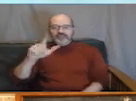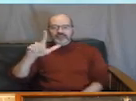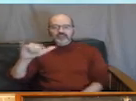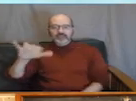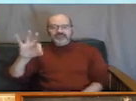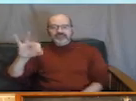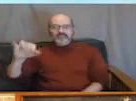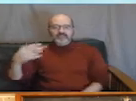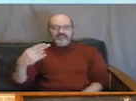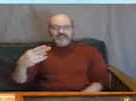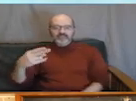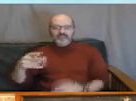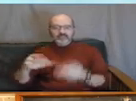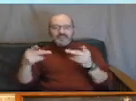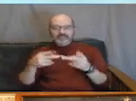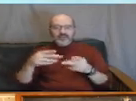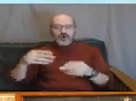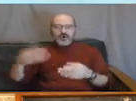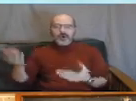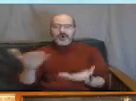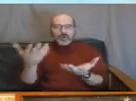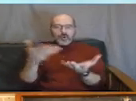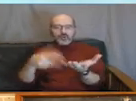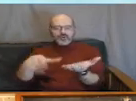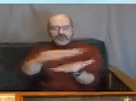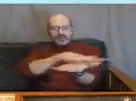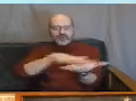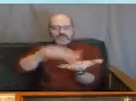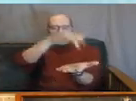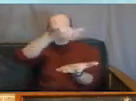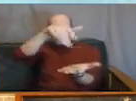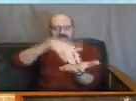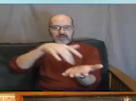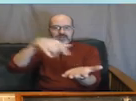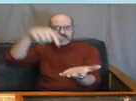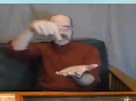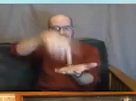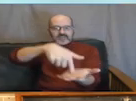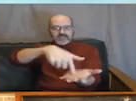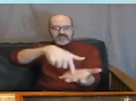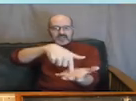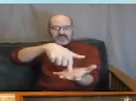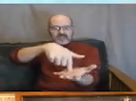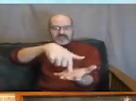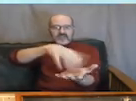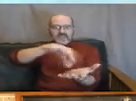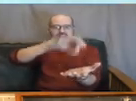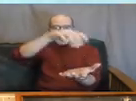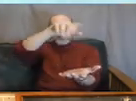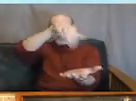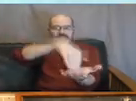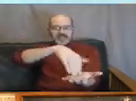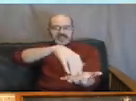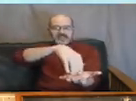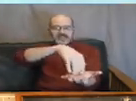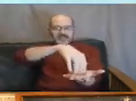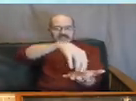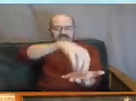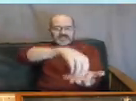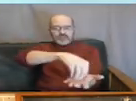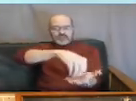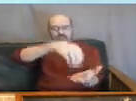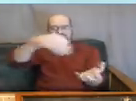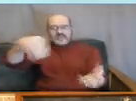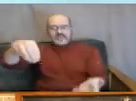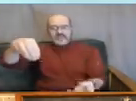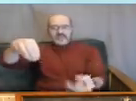best way is to hold your scarf right in the middle and just take your finger and locate the middle of that scarf, and there you go. There's your jellyfish.